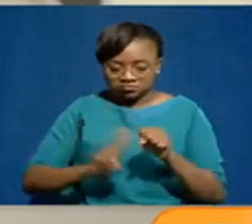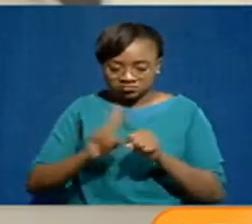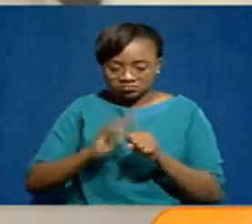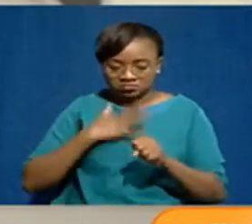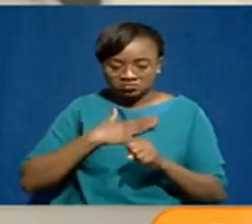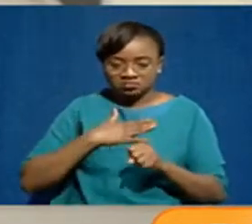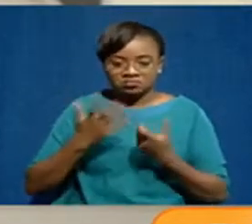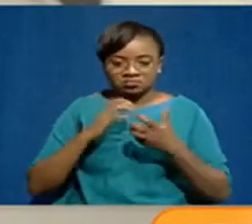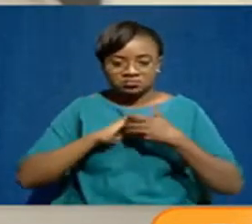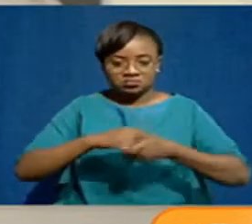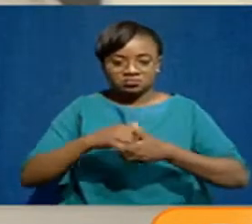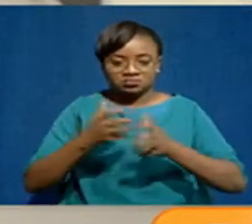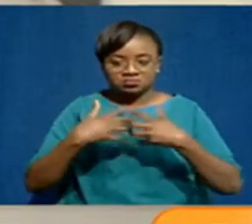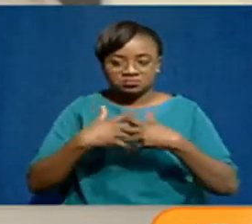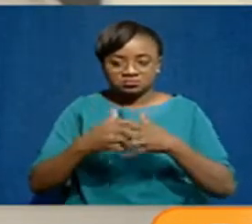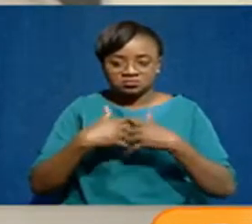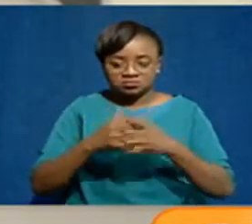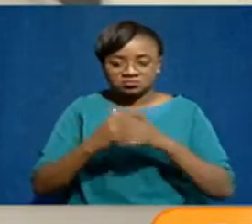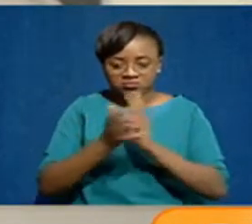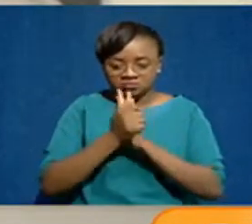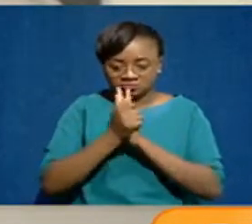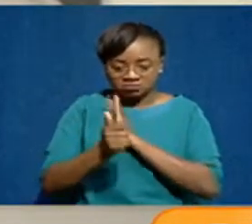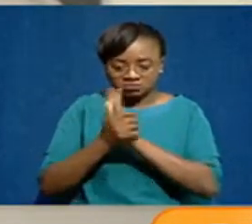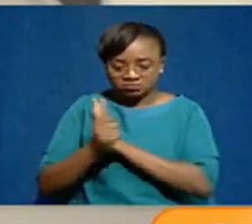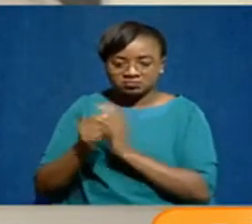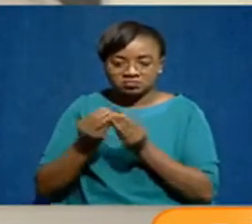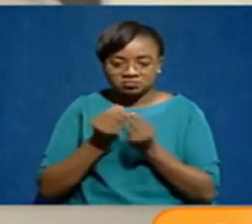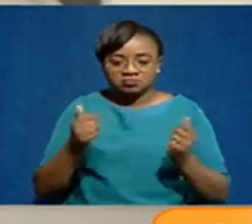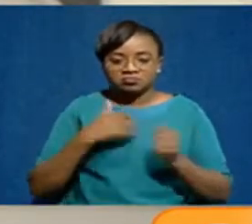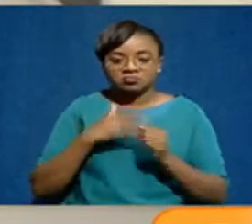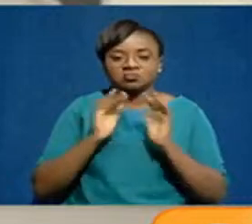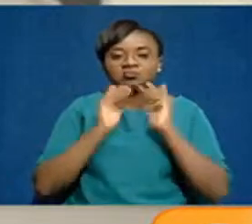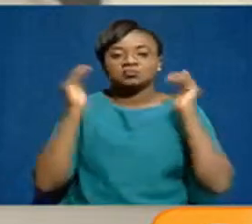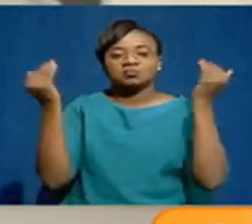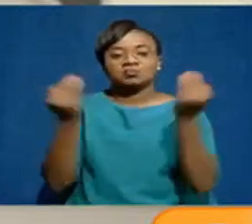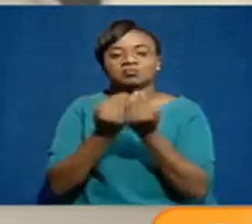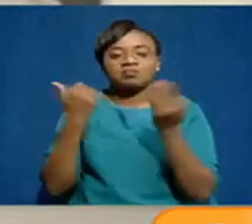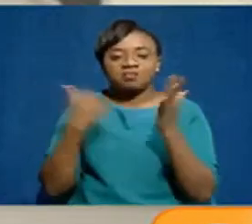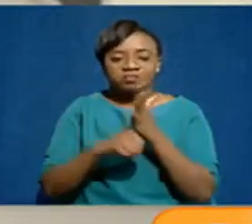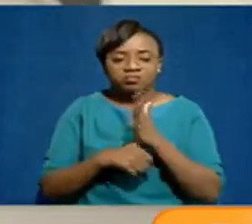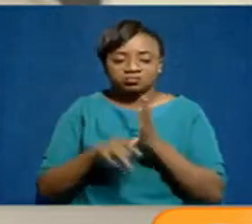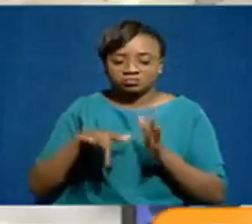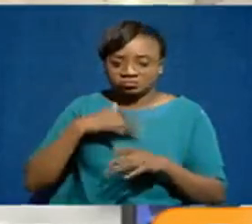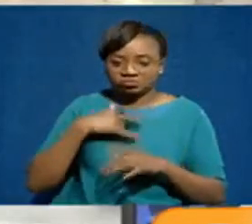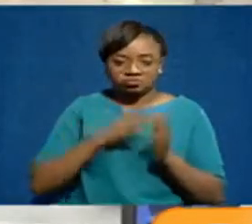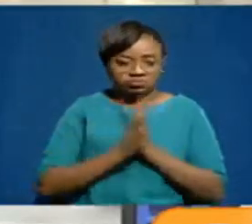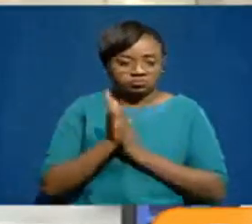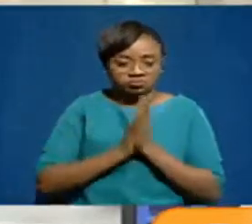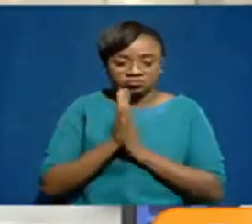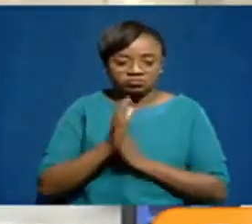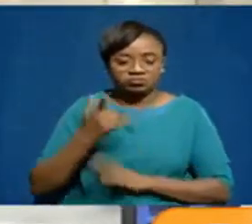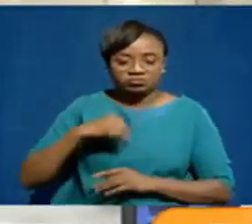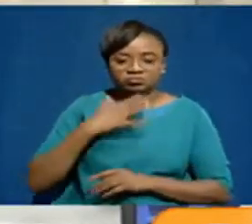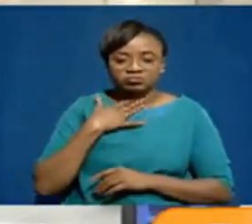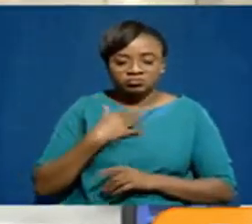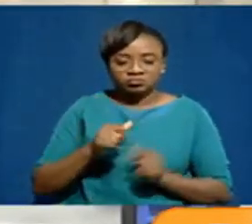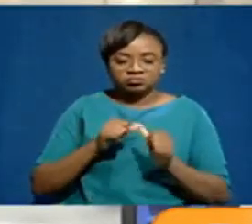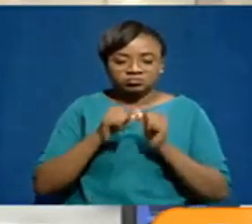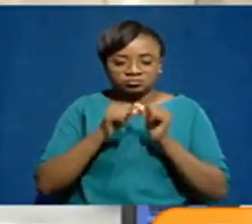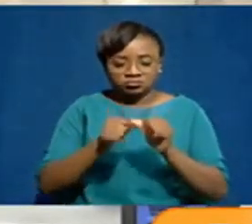a global crisis. Kind of is motivating and gives you the energy to keep on moving. We actually just hire